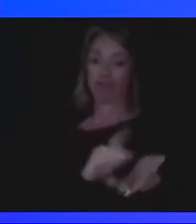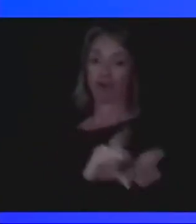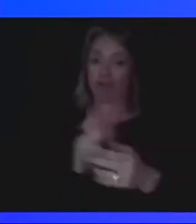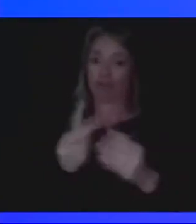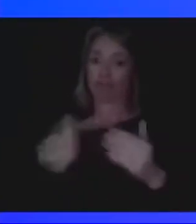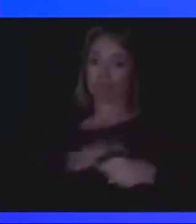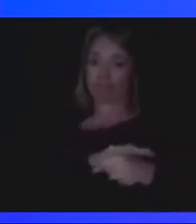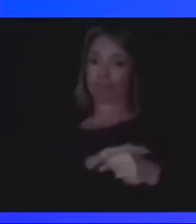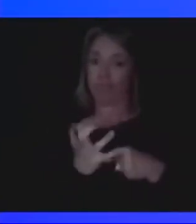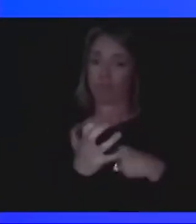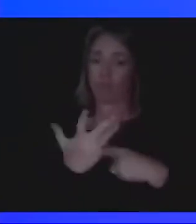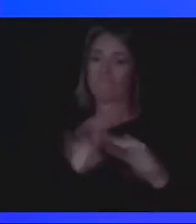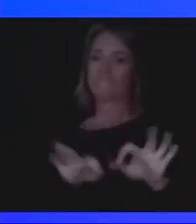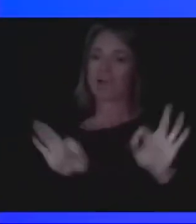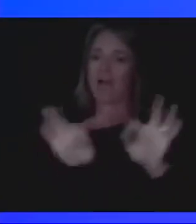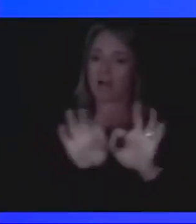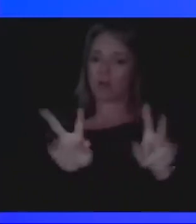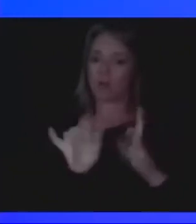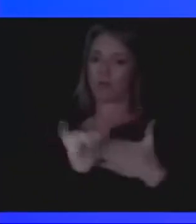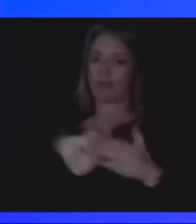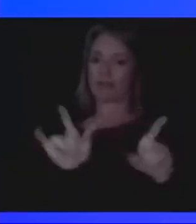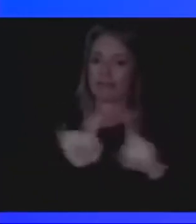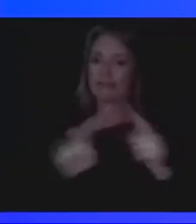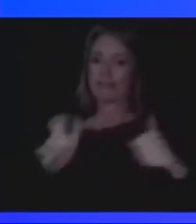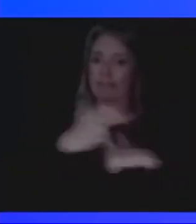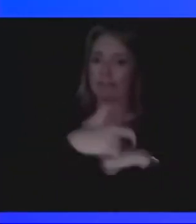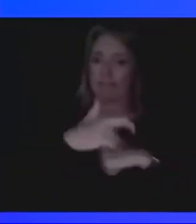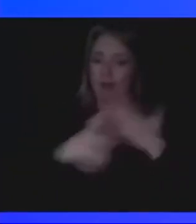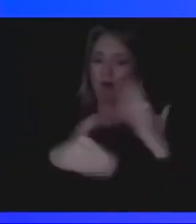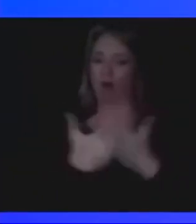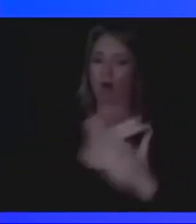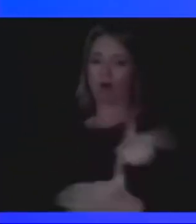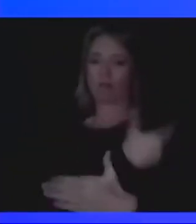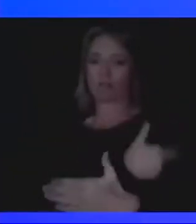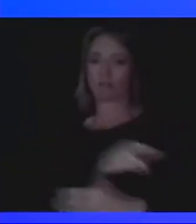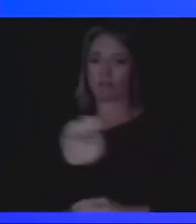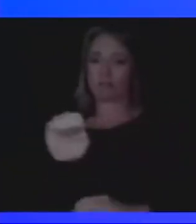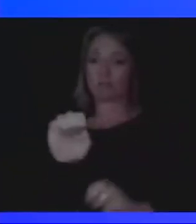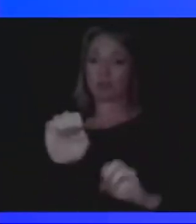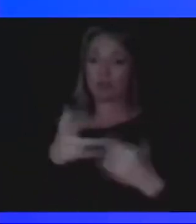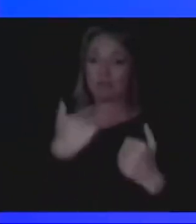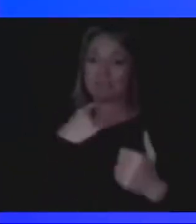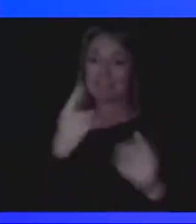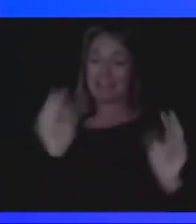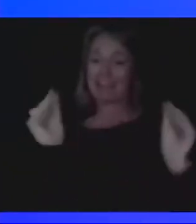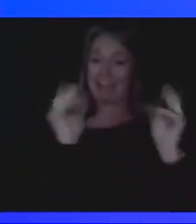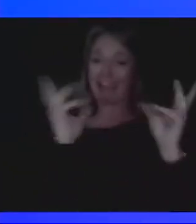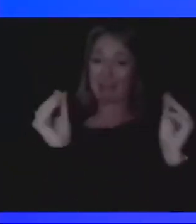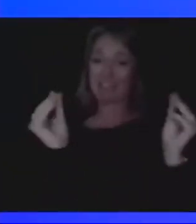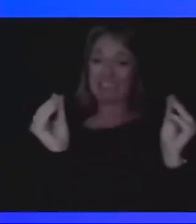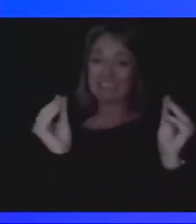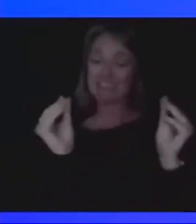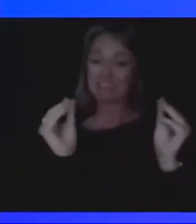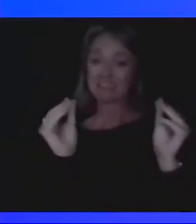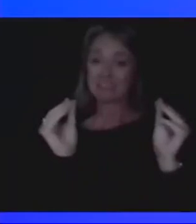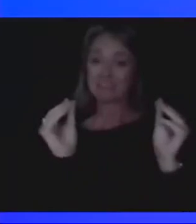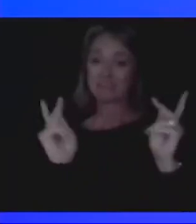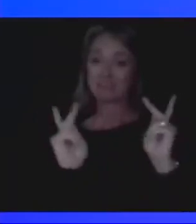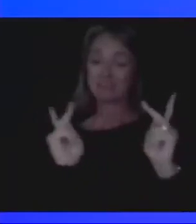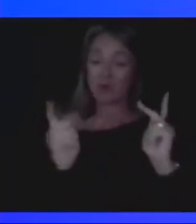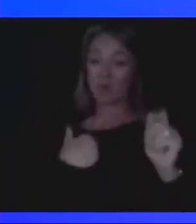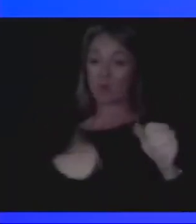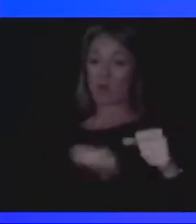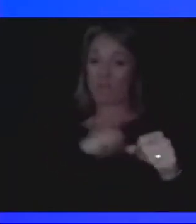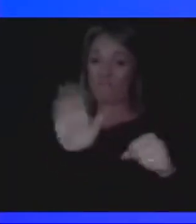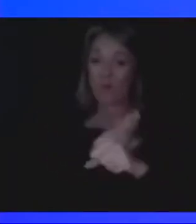but at the same time, we've got all the hospital EDs telling the ambulance crews, hey, we're full. Like, if you can go somewhere else,